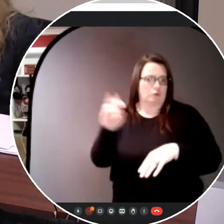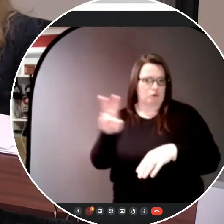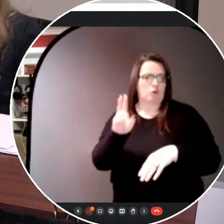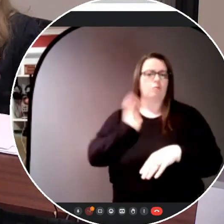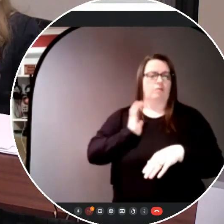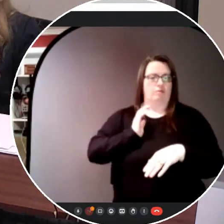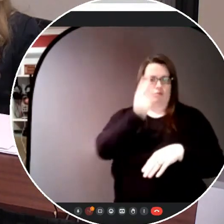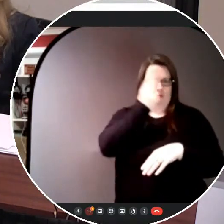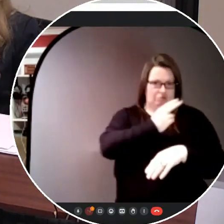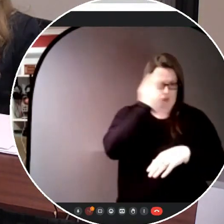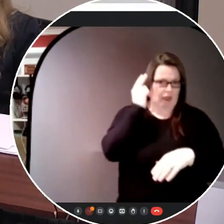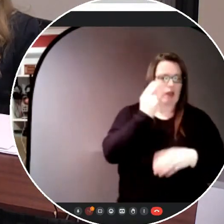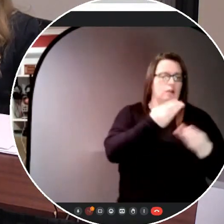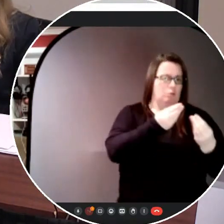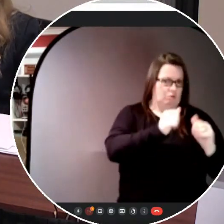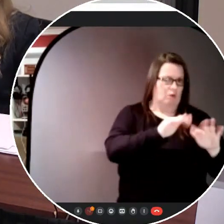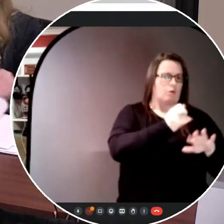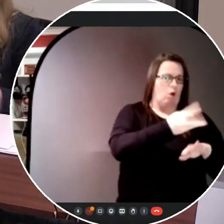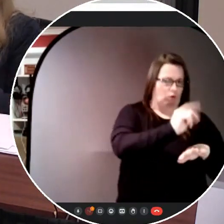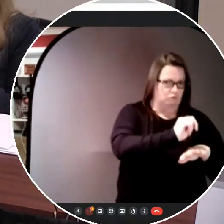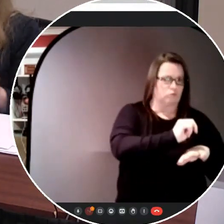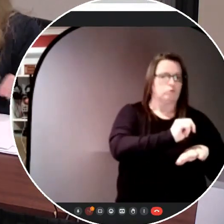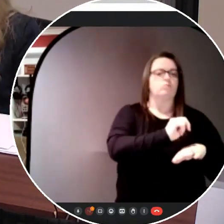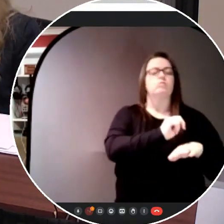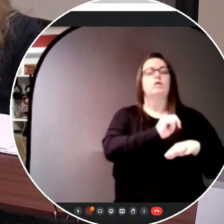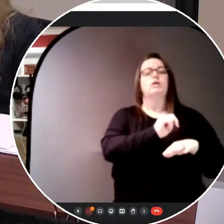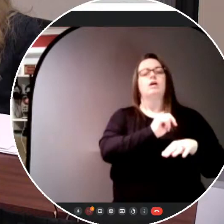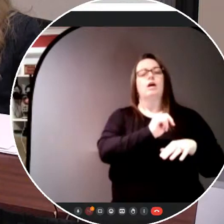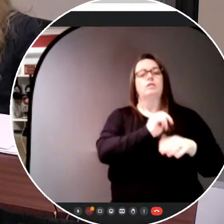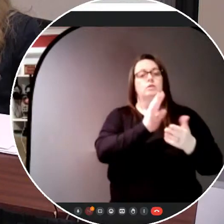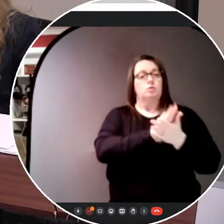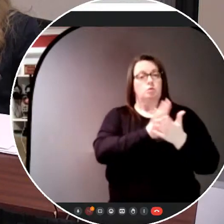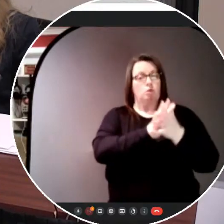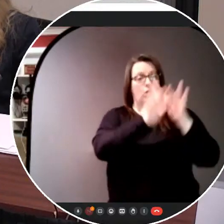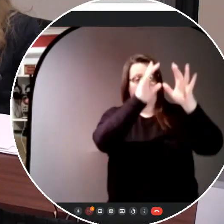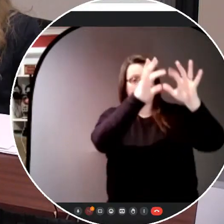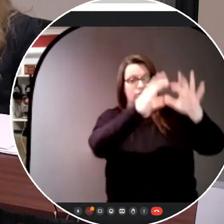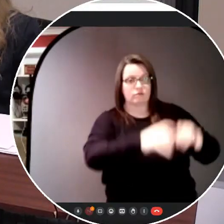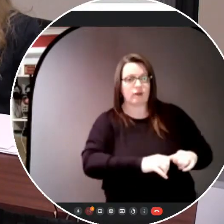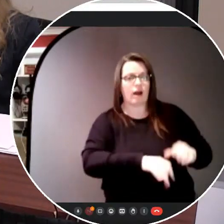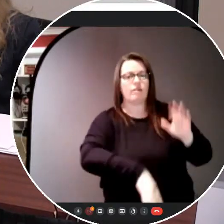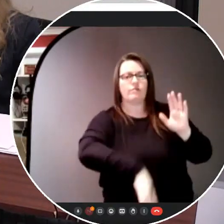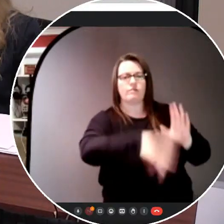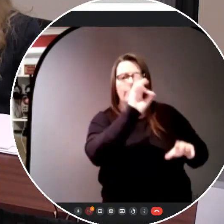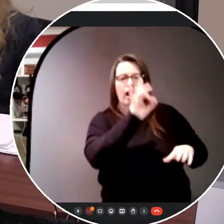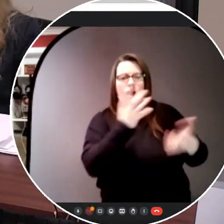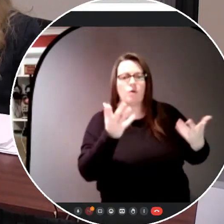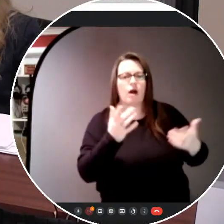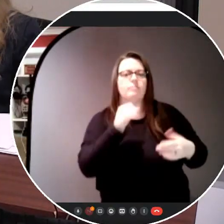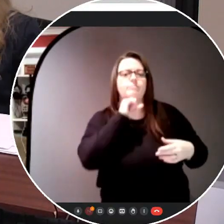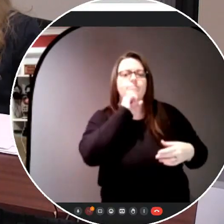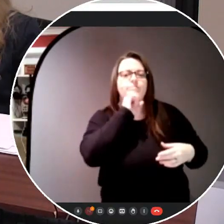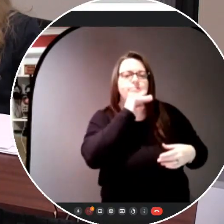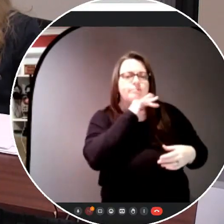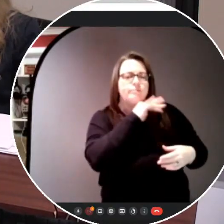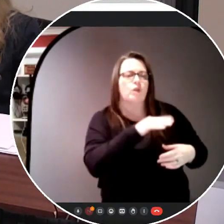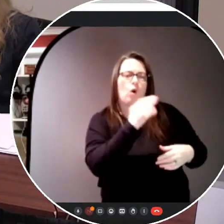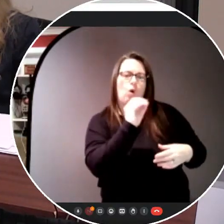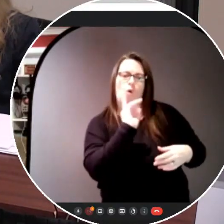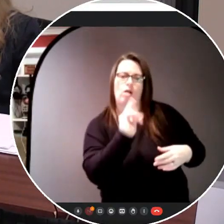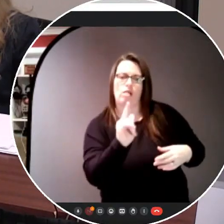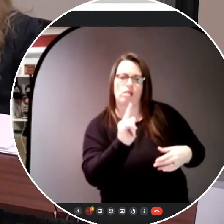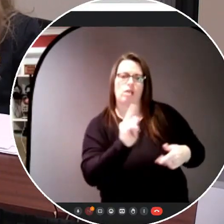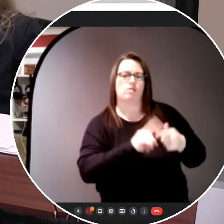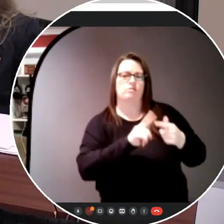Corporation property. In the process of demolishing the school, we discovered some oil contamination, and we subsequently purchased the site